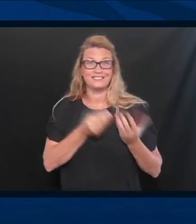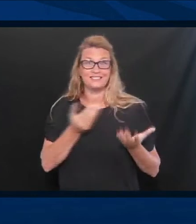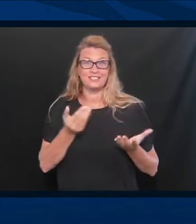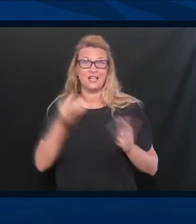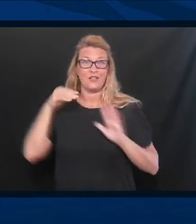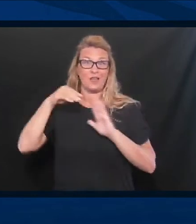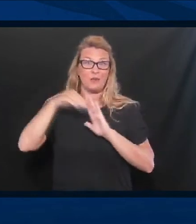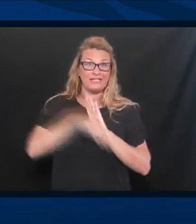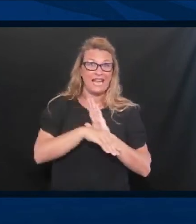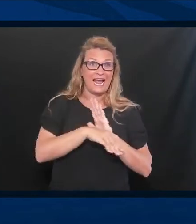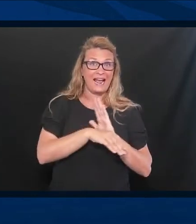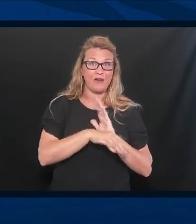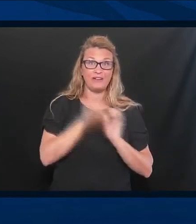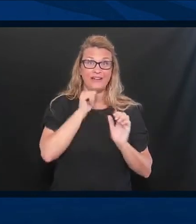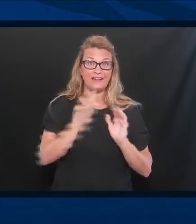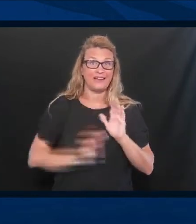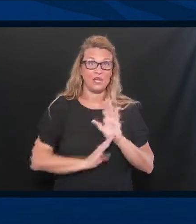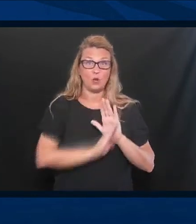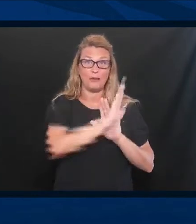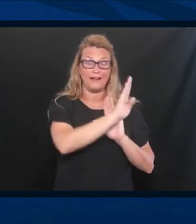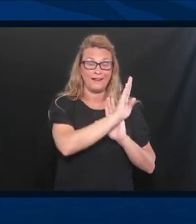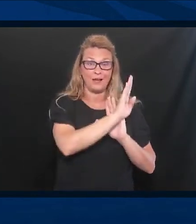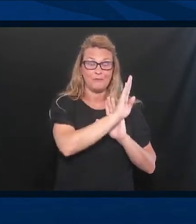went down and didn't go back up until,